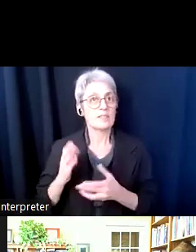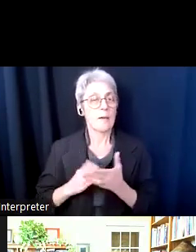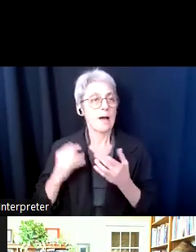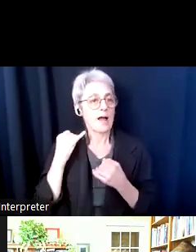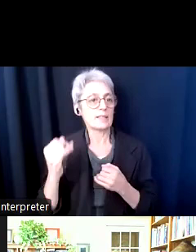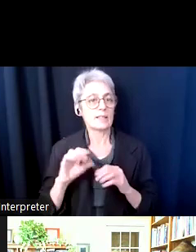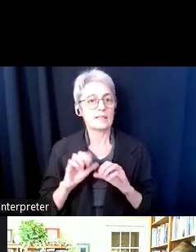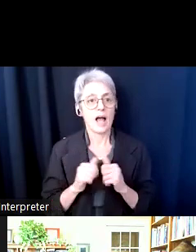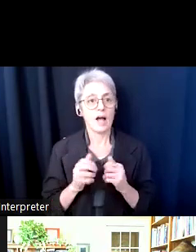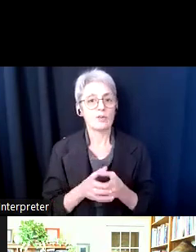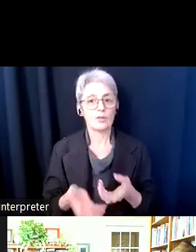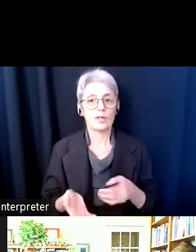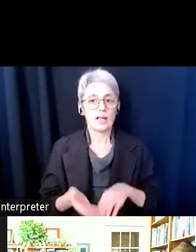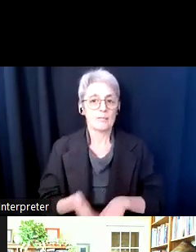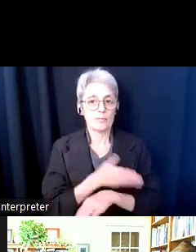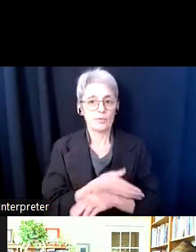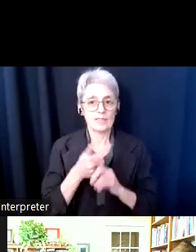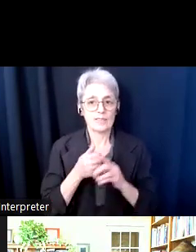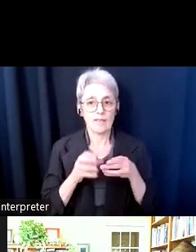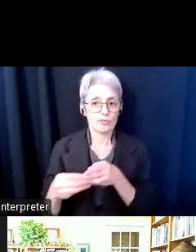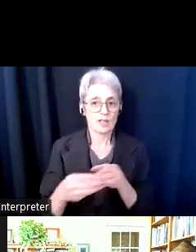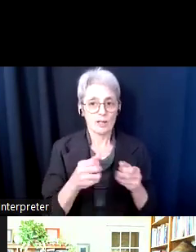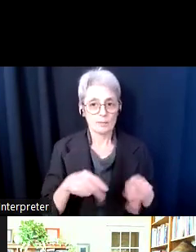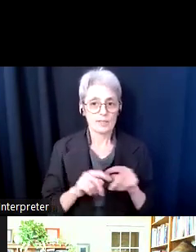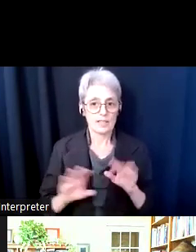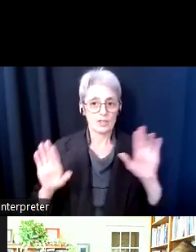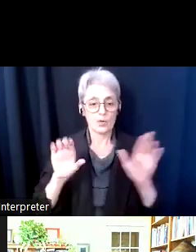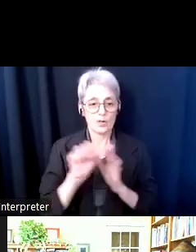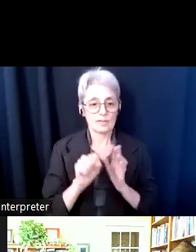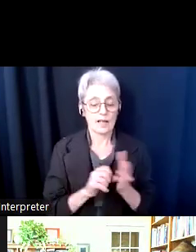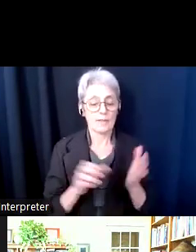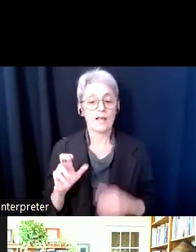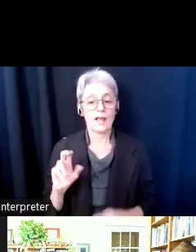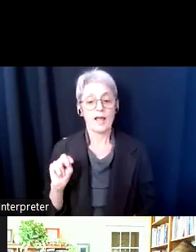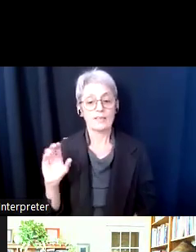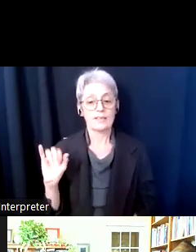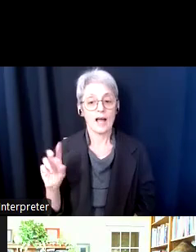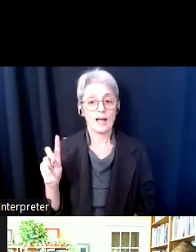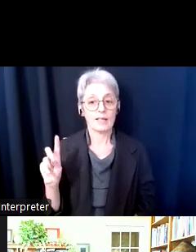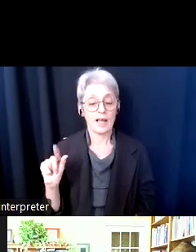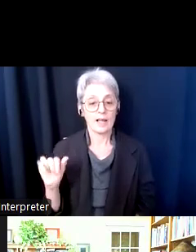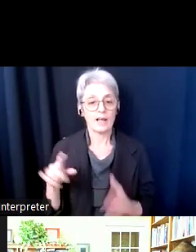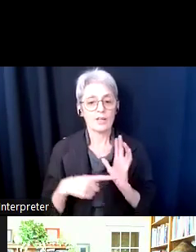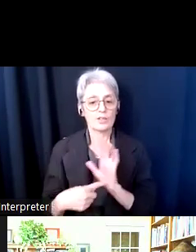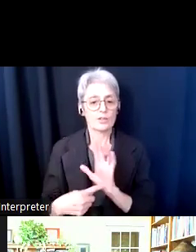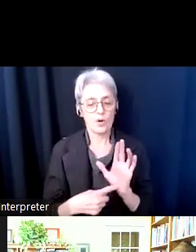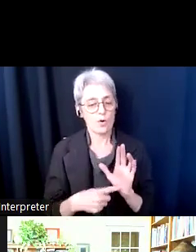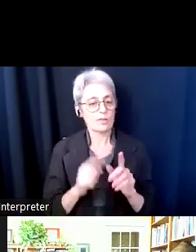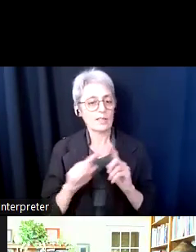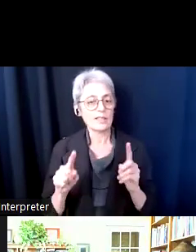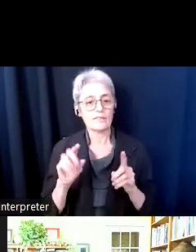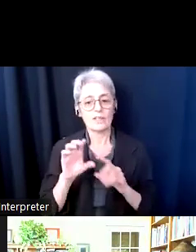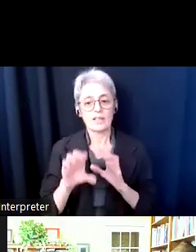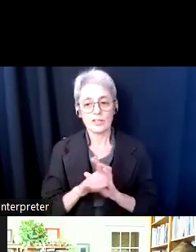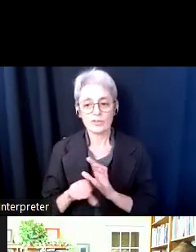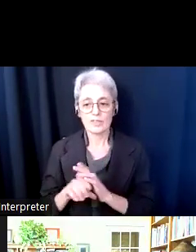self-direction in your states. We want to show how NCI data highlight the characteristics and outcomes of people